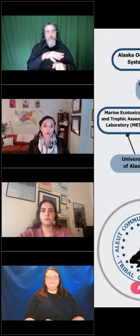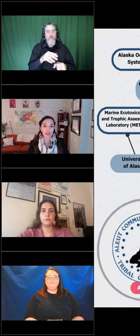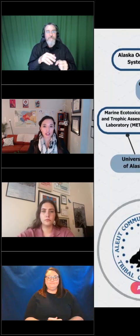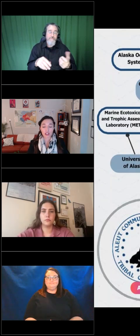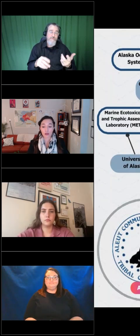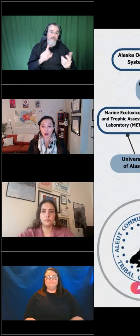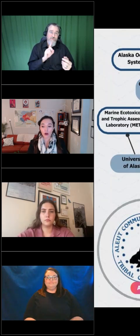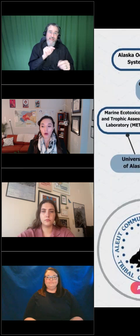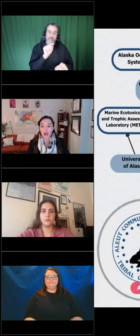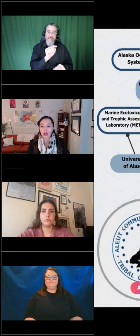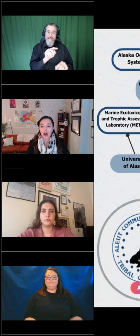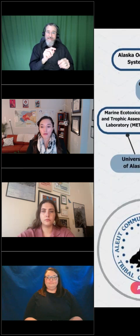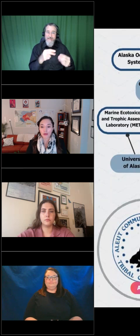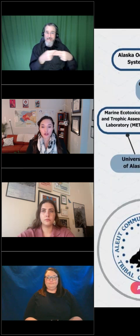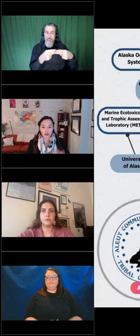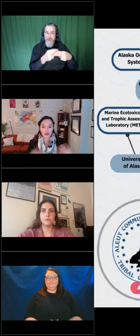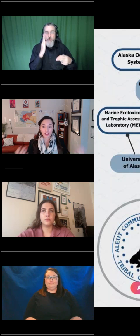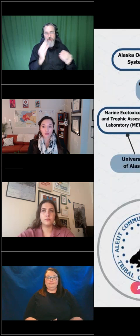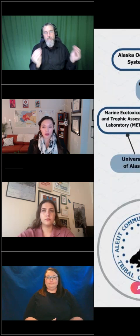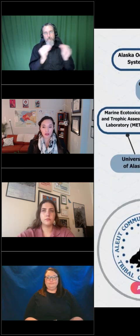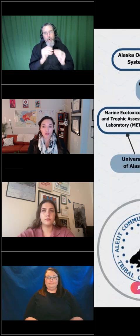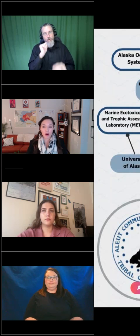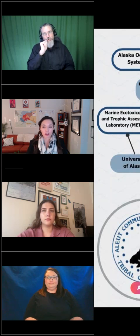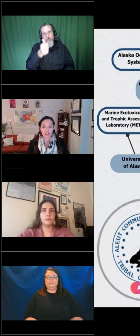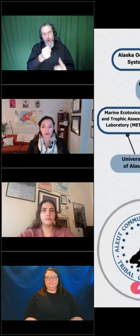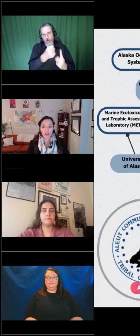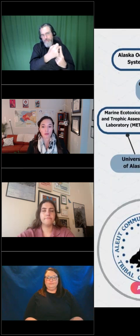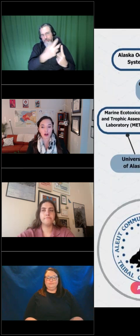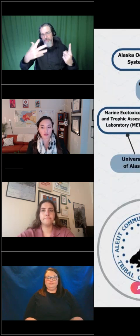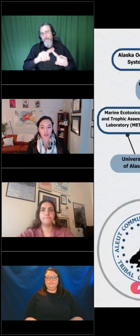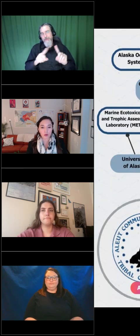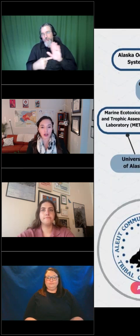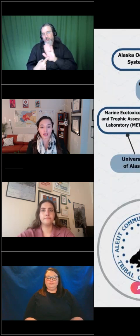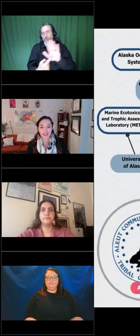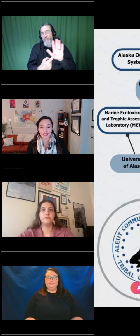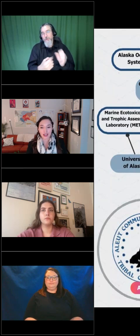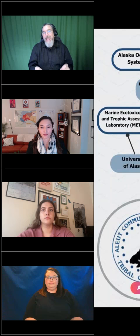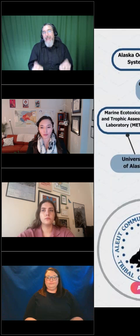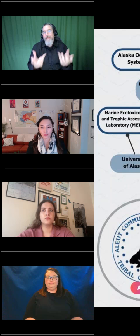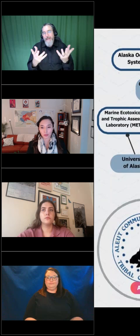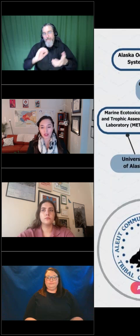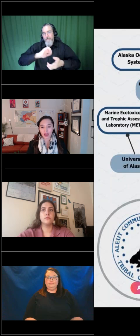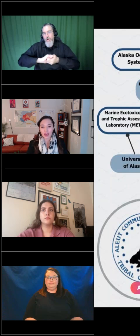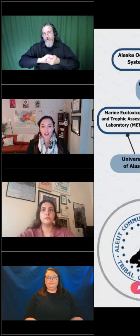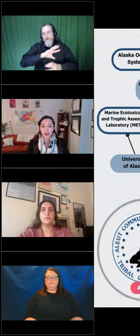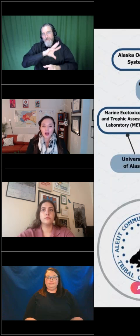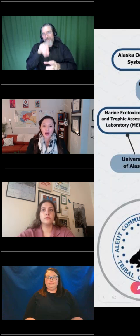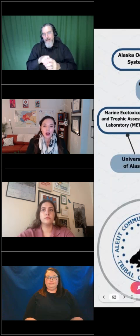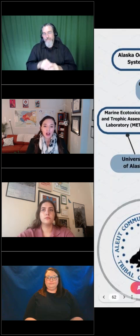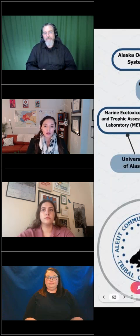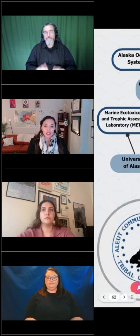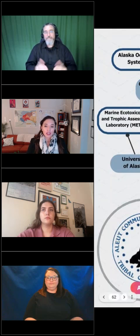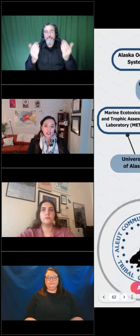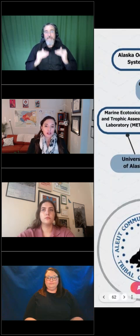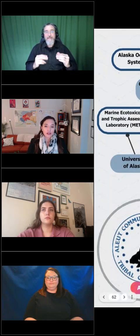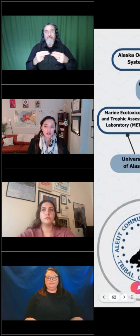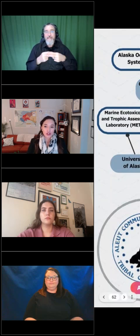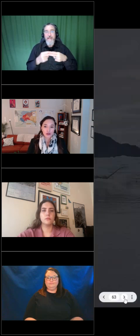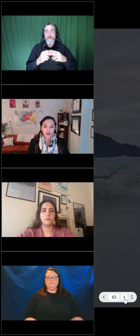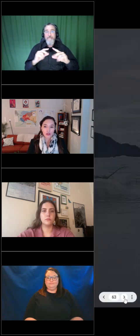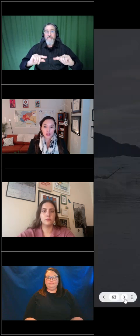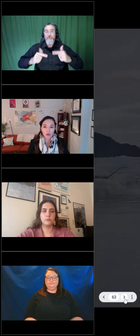be revisited tomorrow, but just shows you the breadth of the partnerships that are part of this work. Next slide. I really like to